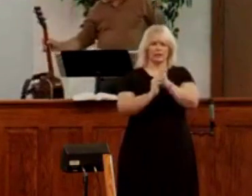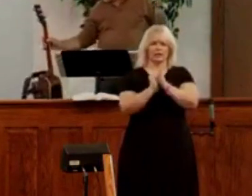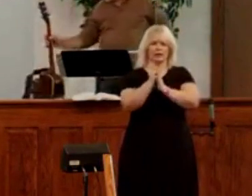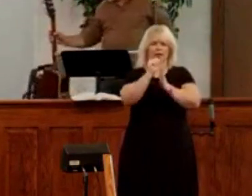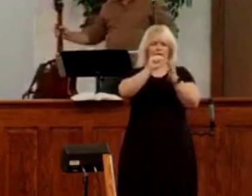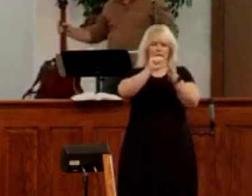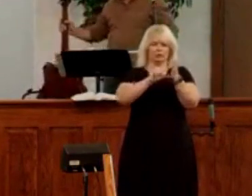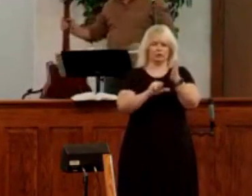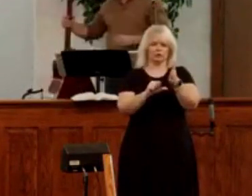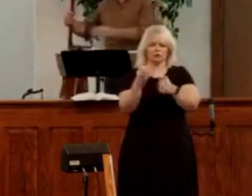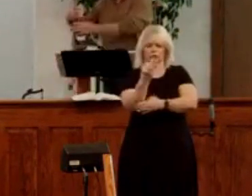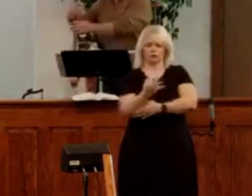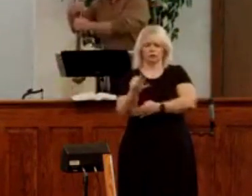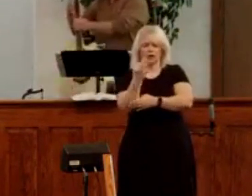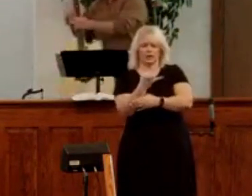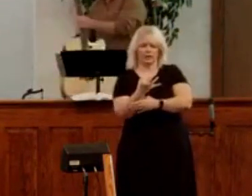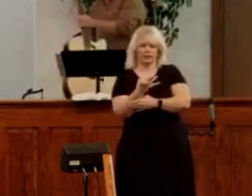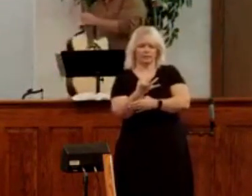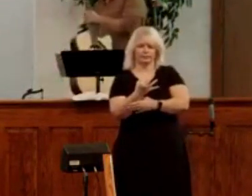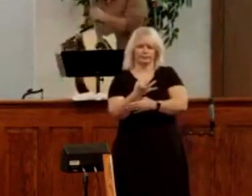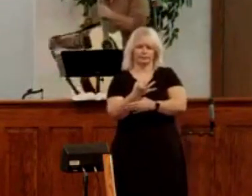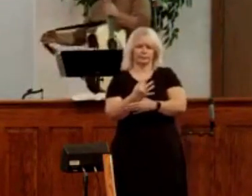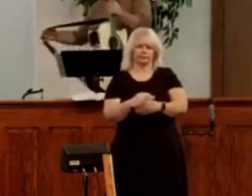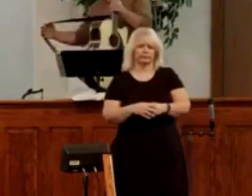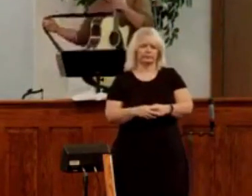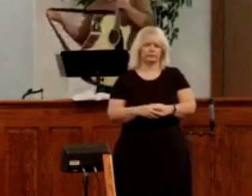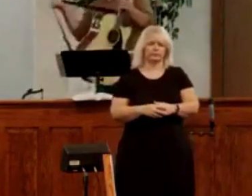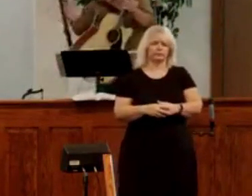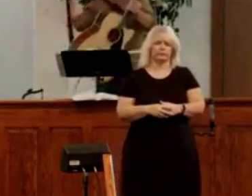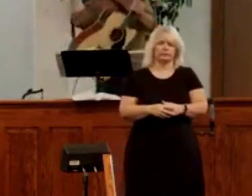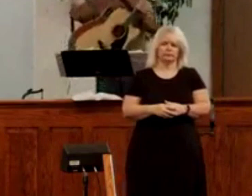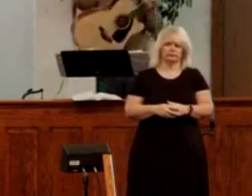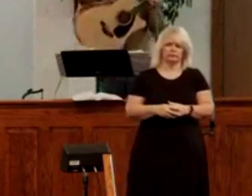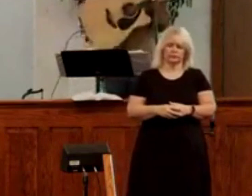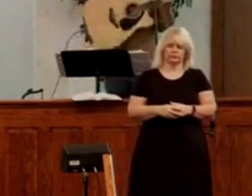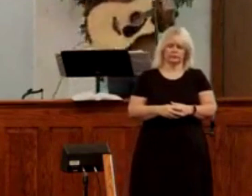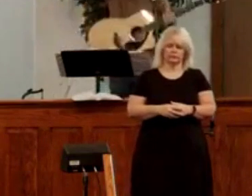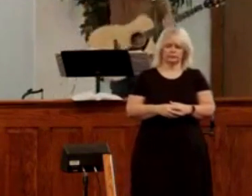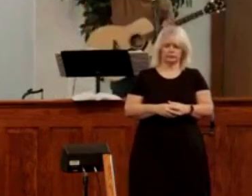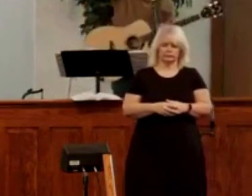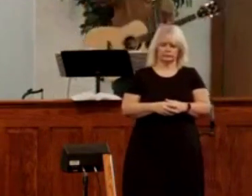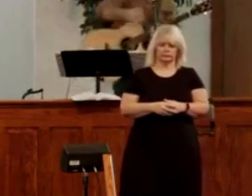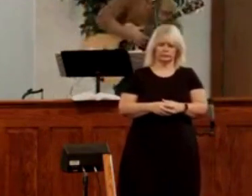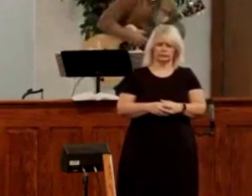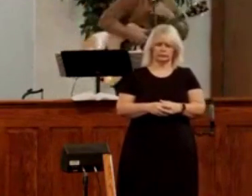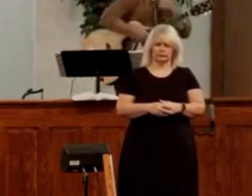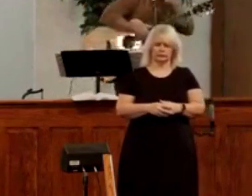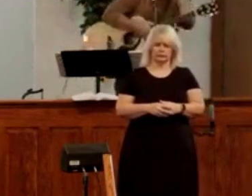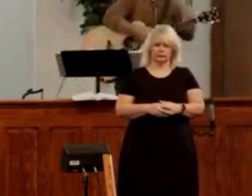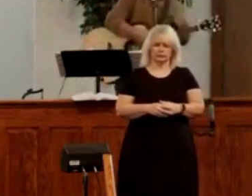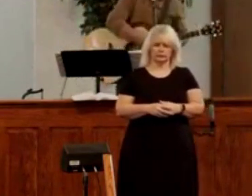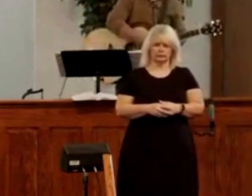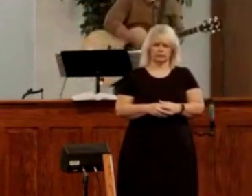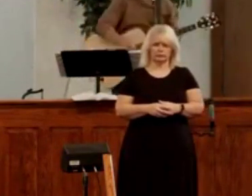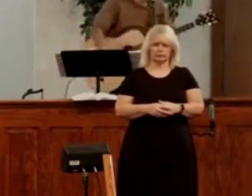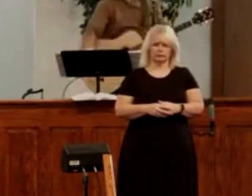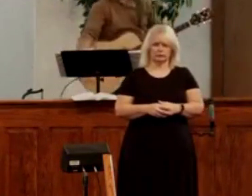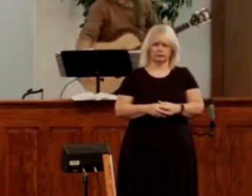Okay, pray for Joe Palestrini as he's having his cancer surgery this Friday, all right?